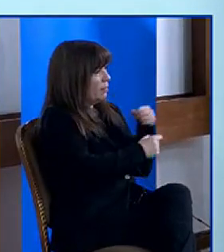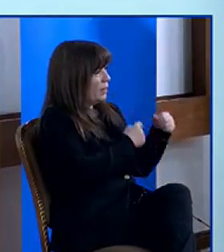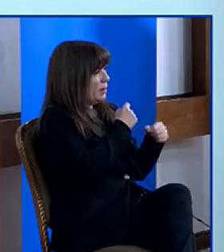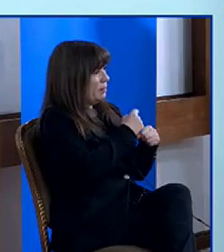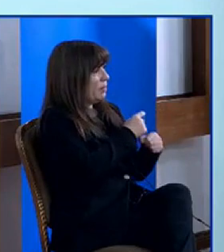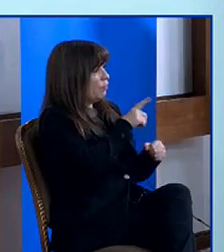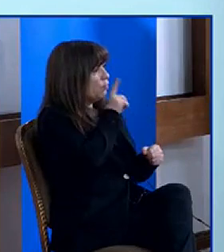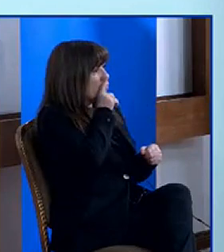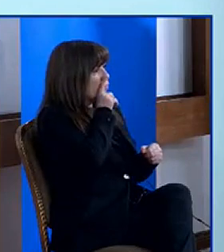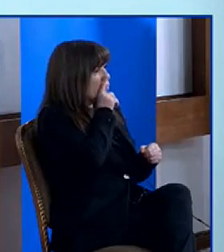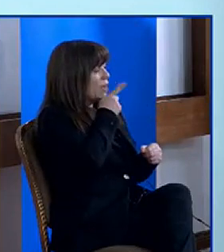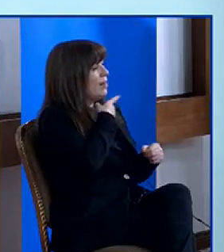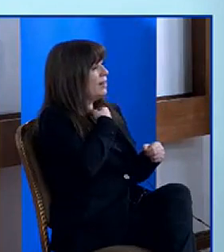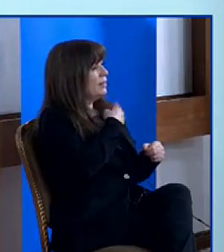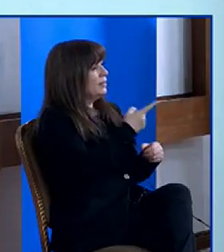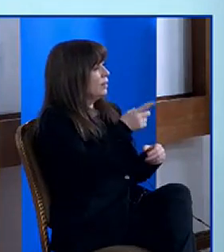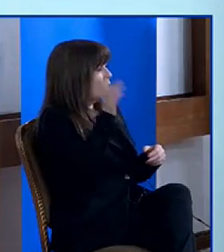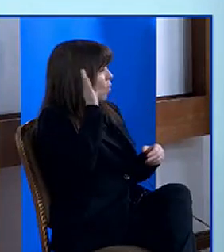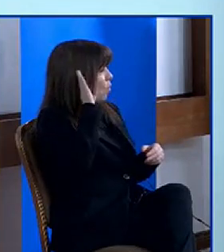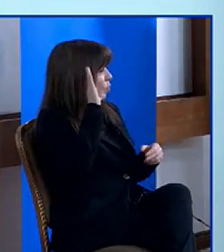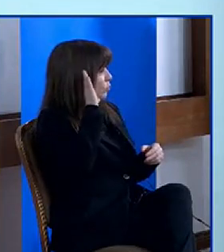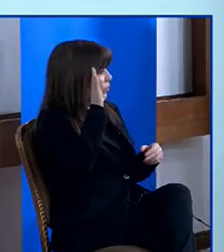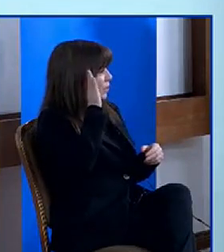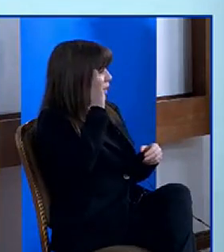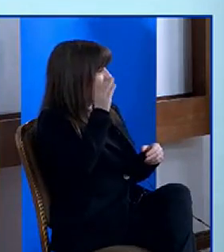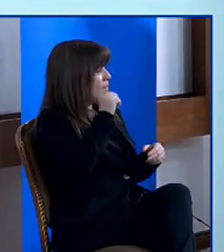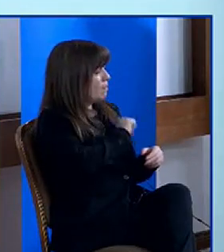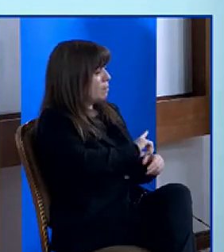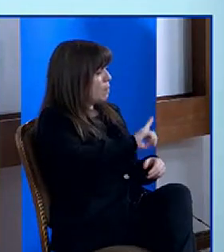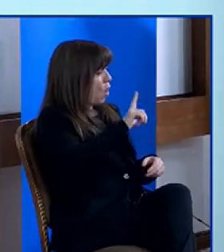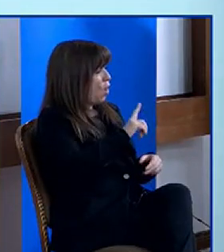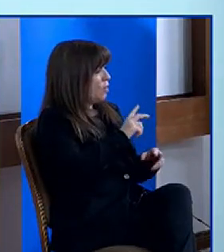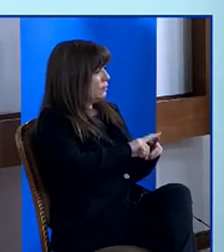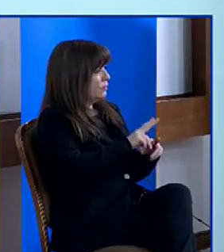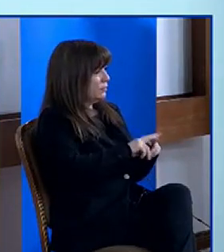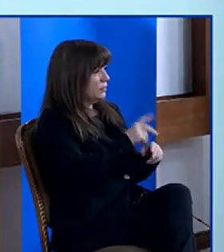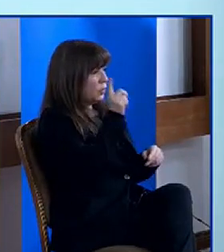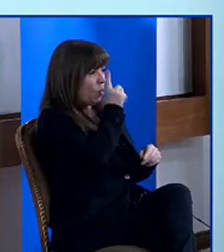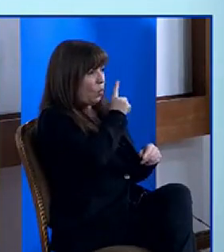about the progress that's been made in the last year.